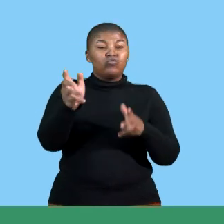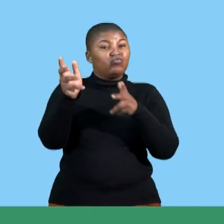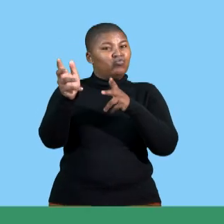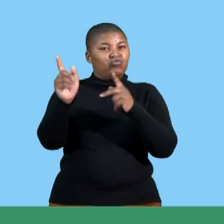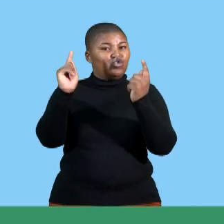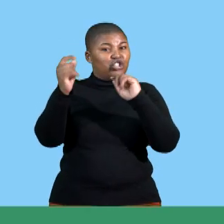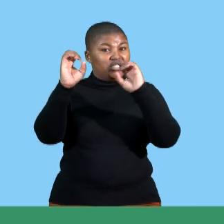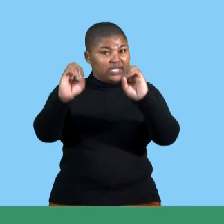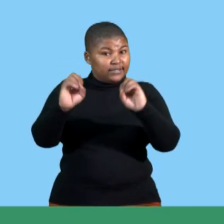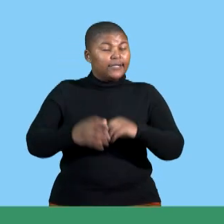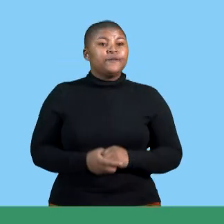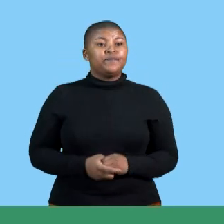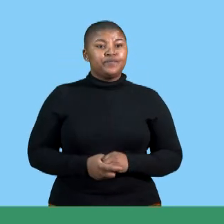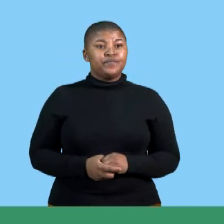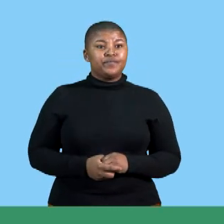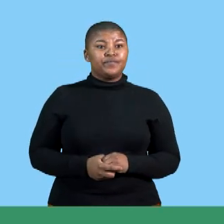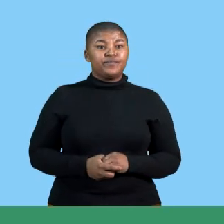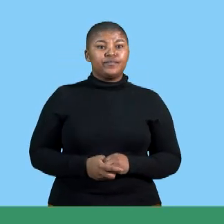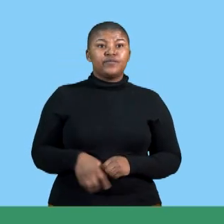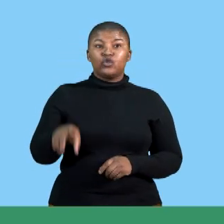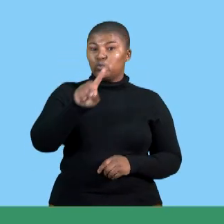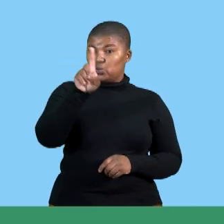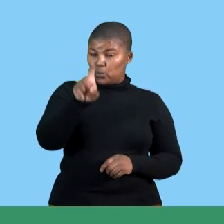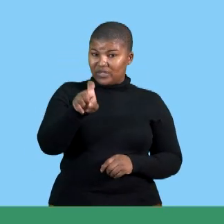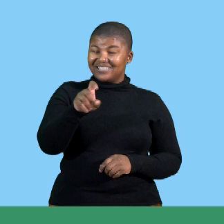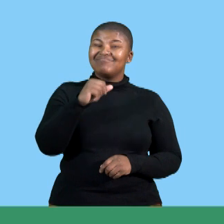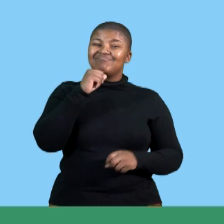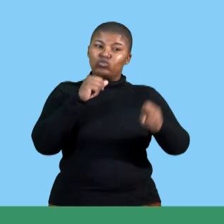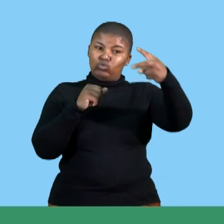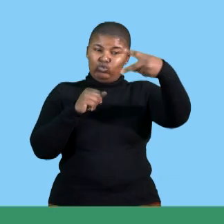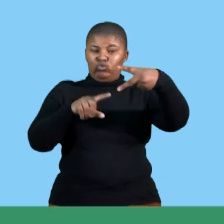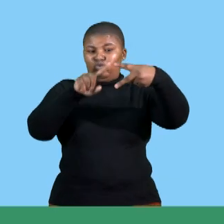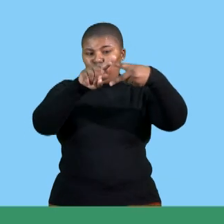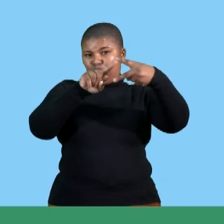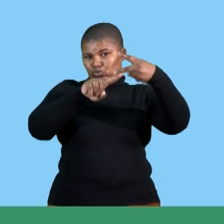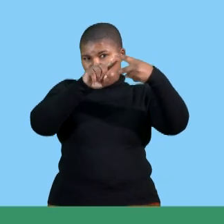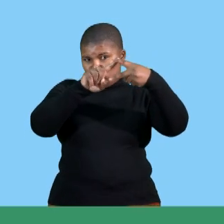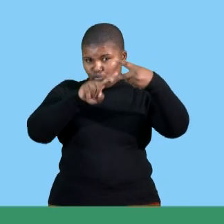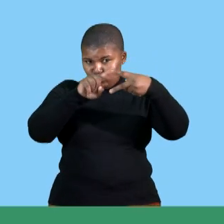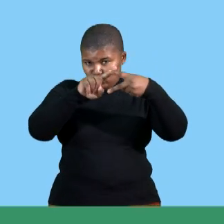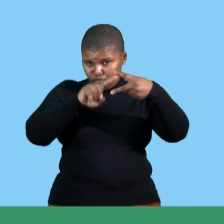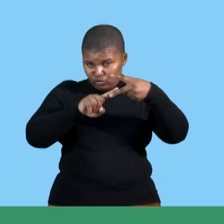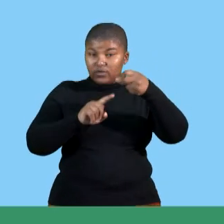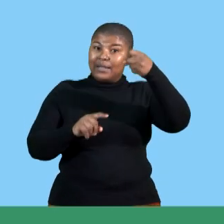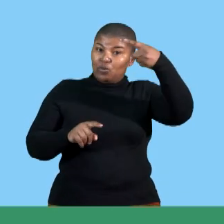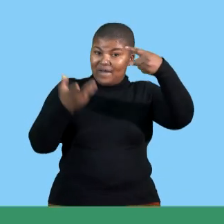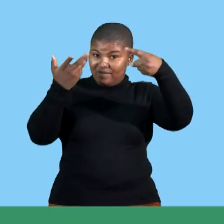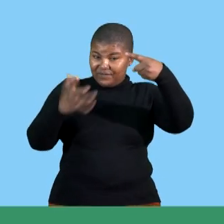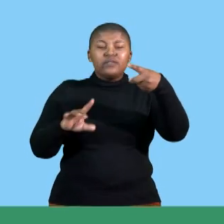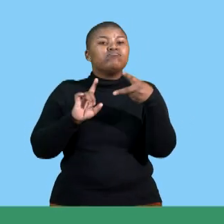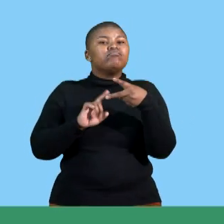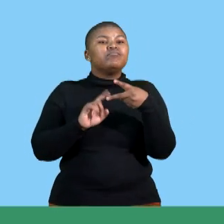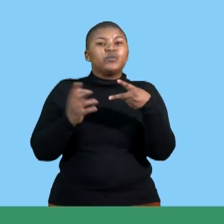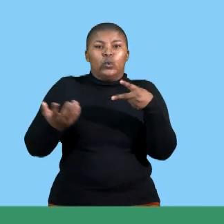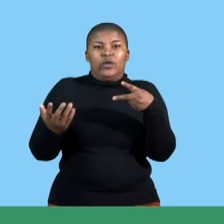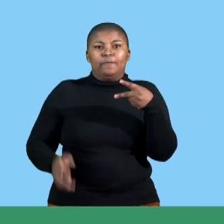Directly from the scenario. Right, but the question said 2 ways in which GM can use creative thinking. So what is